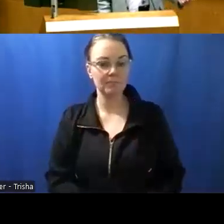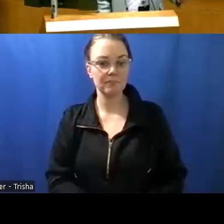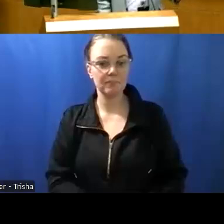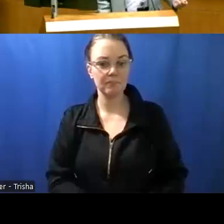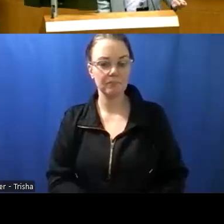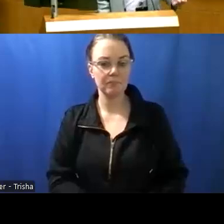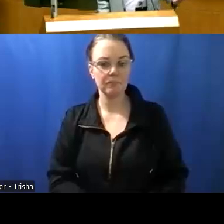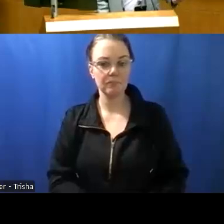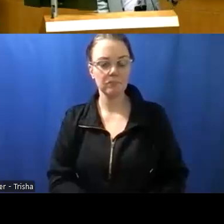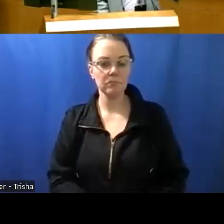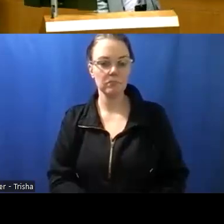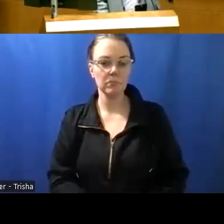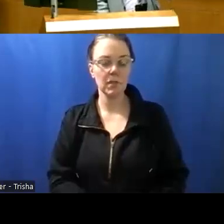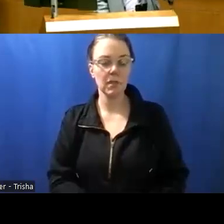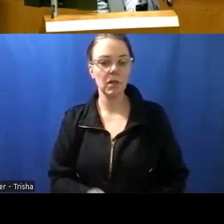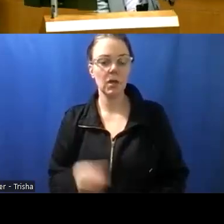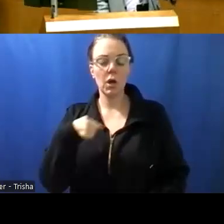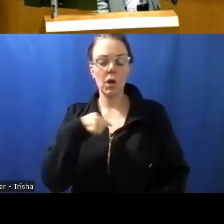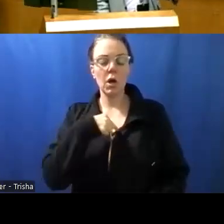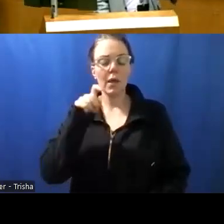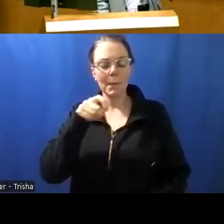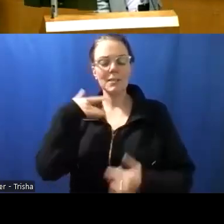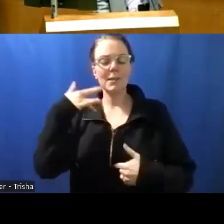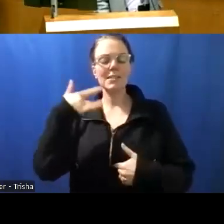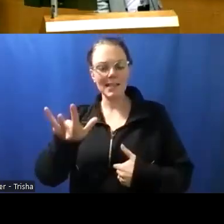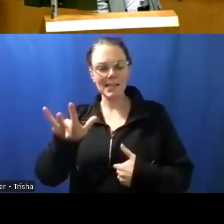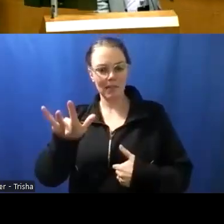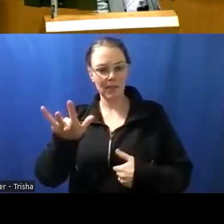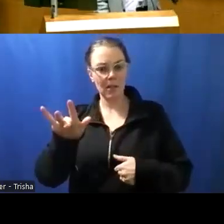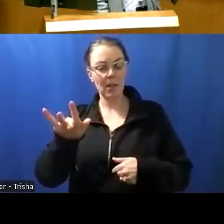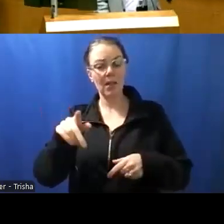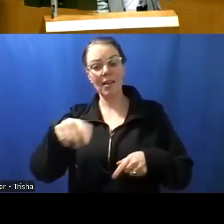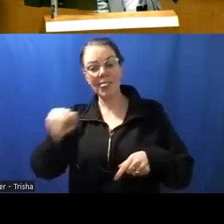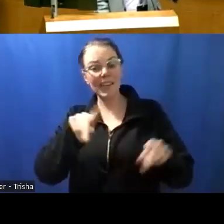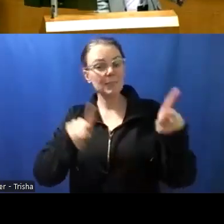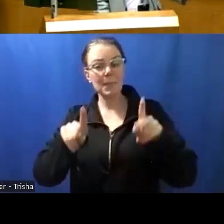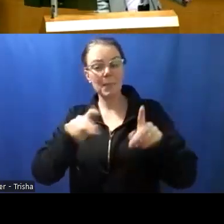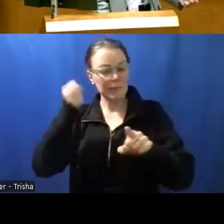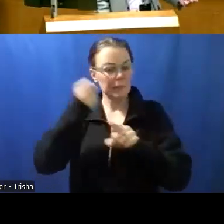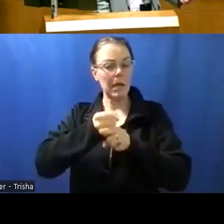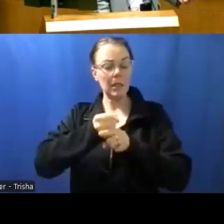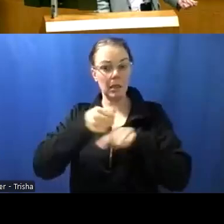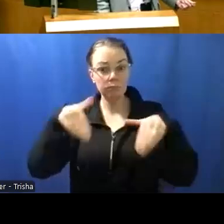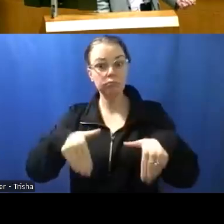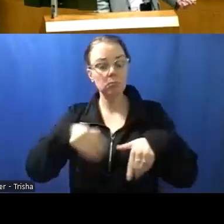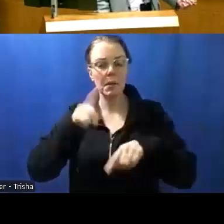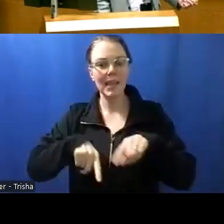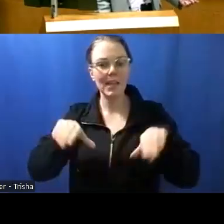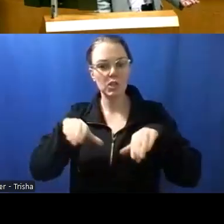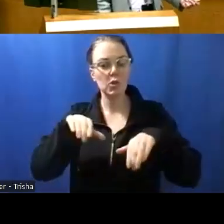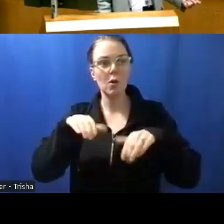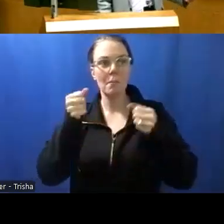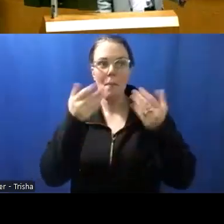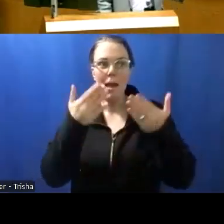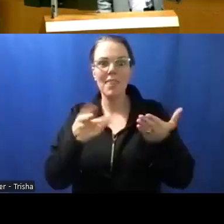have to be sensitive to the fact that we're working with people who pretty suddenly maybe can't do many of the things they used to do.